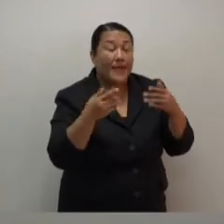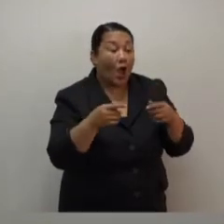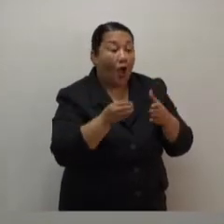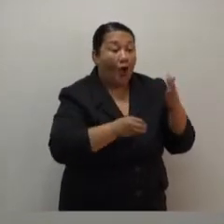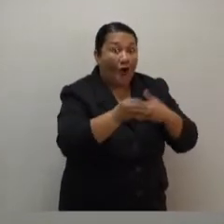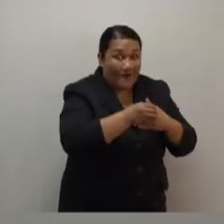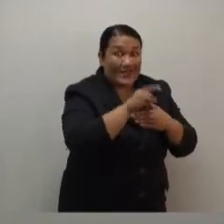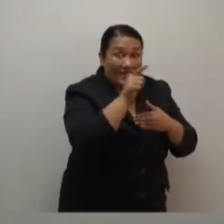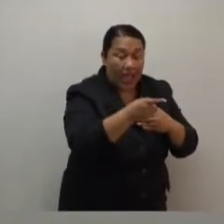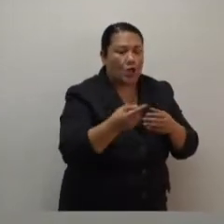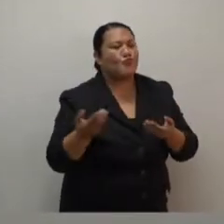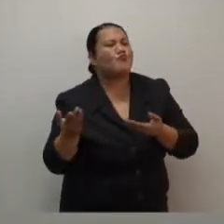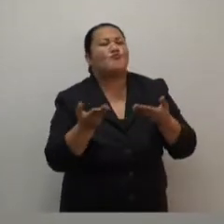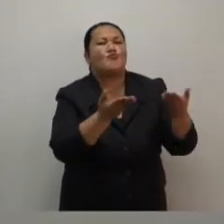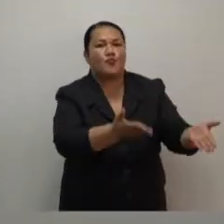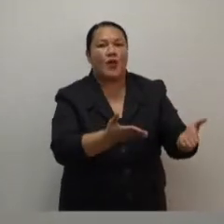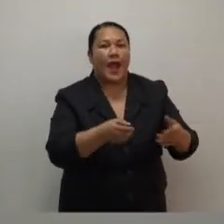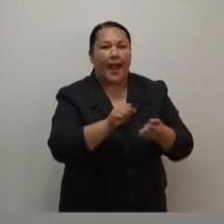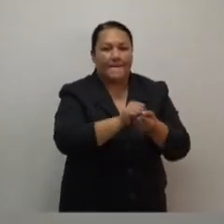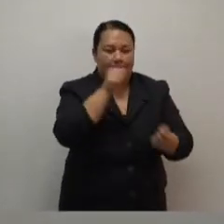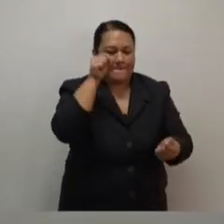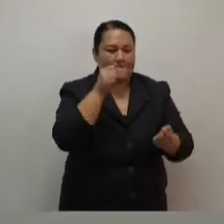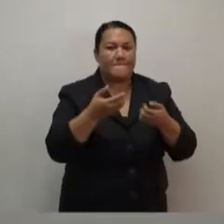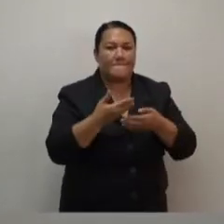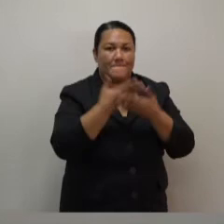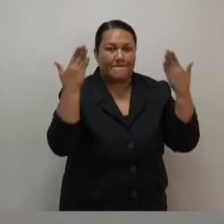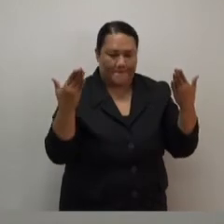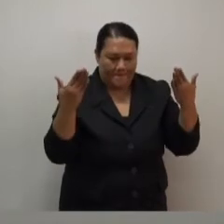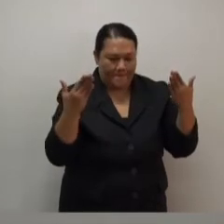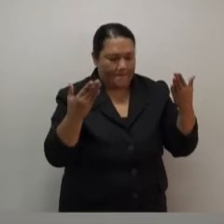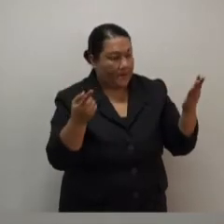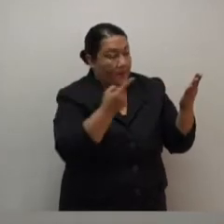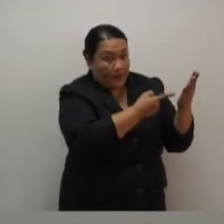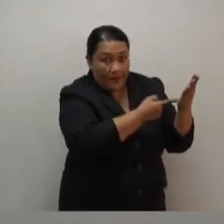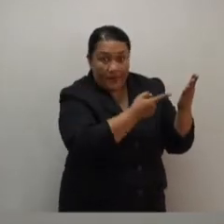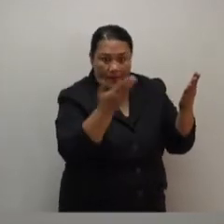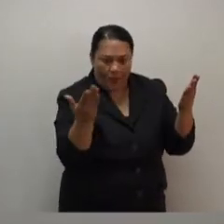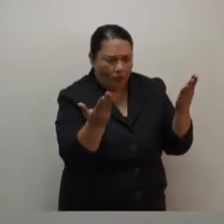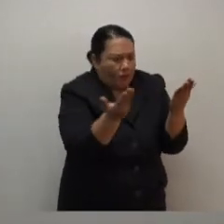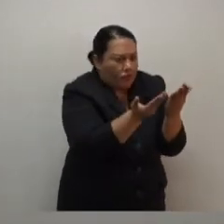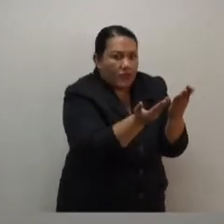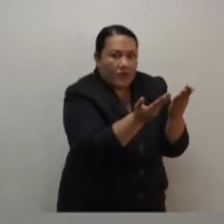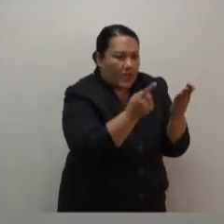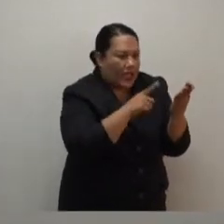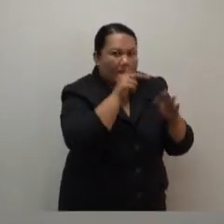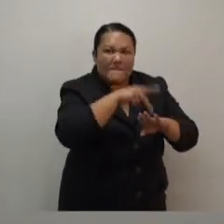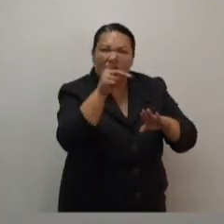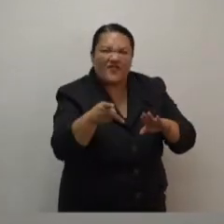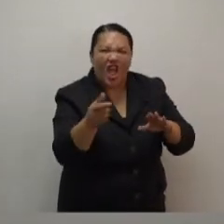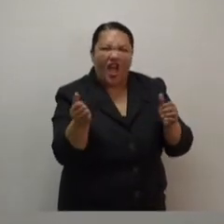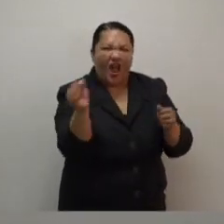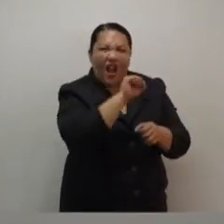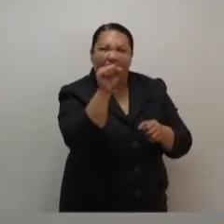to provide the birth certificate, the current birth certificate, and one of the following valid photo IDs, your passport or your driving